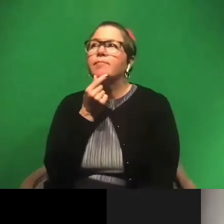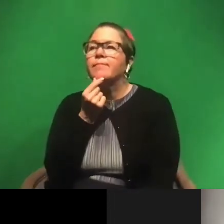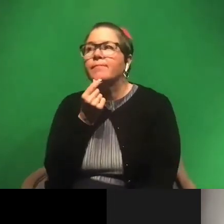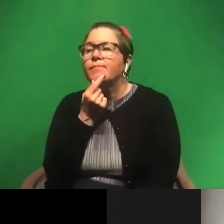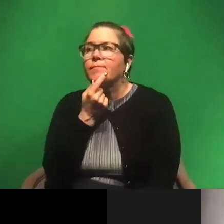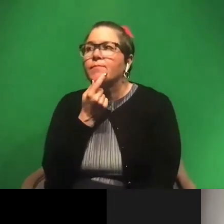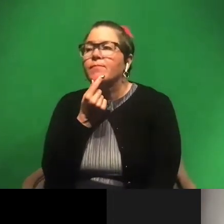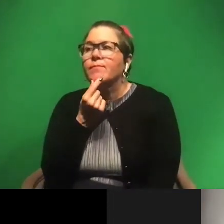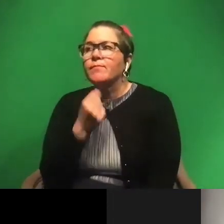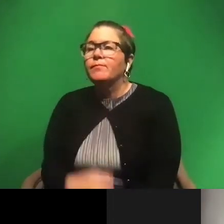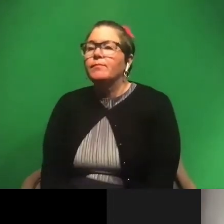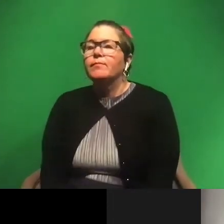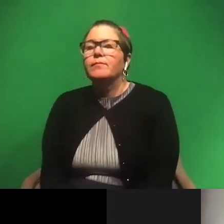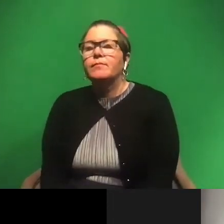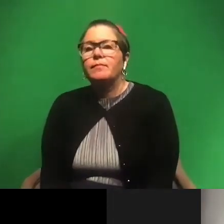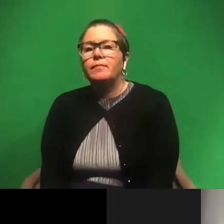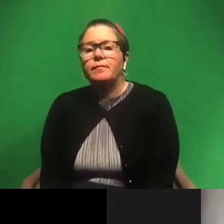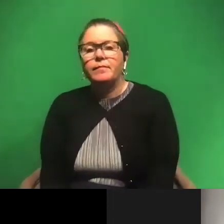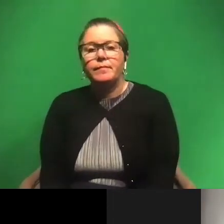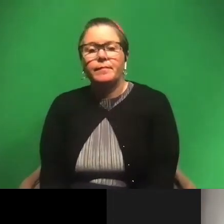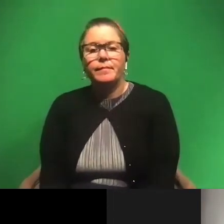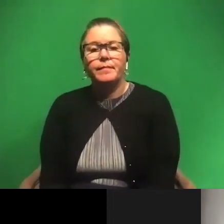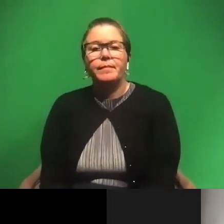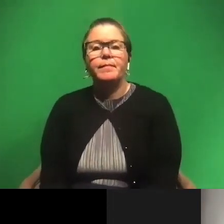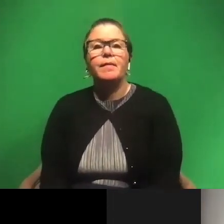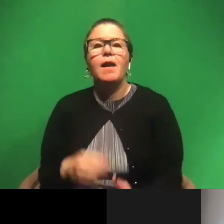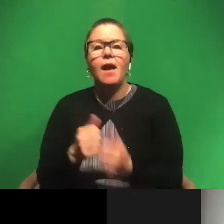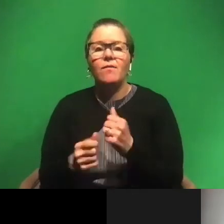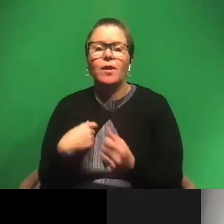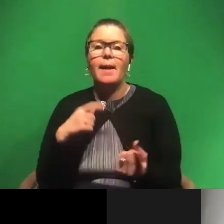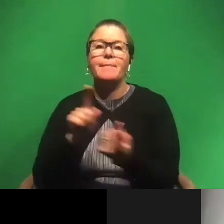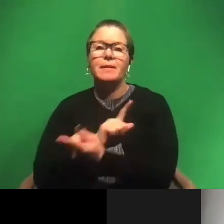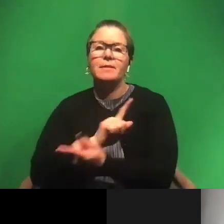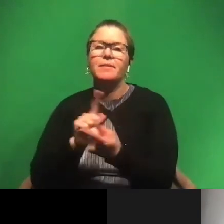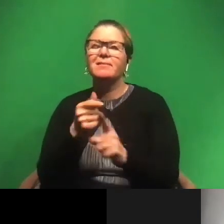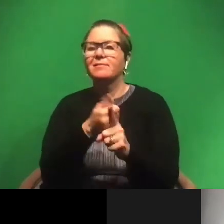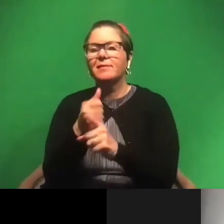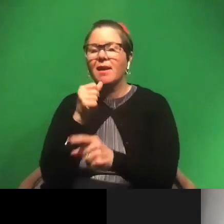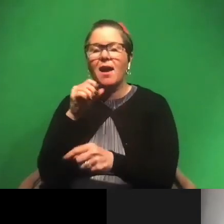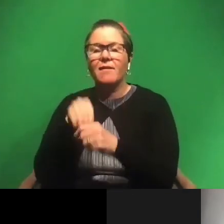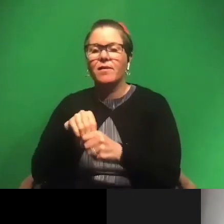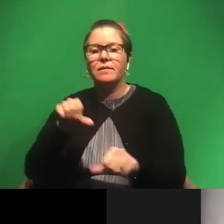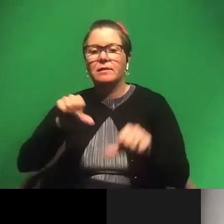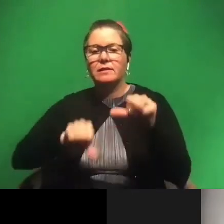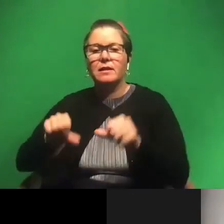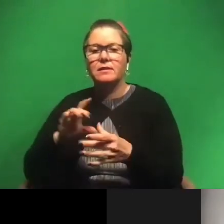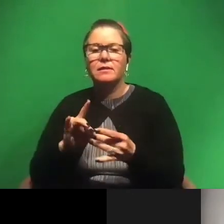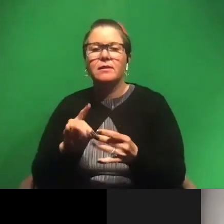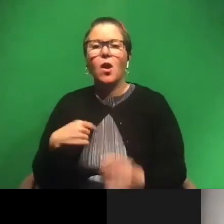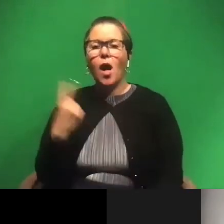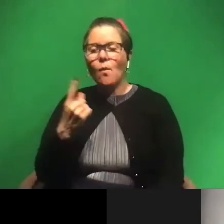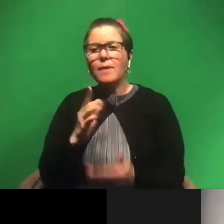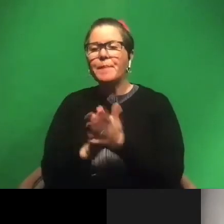When everyone that I meet always says, like, that's not in the science world, always says to me, like, I always wanted to be a